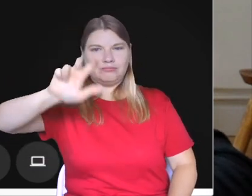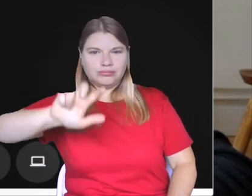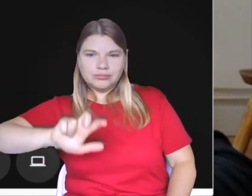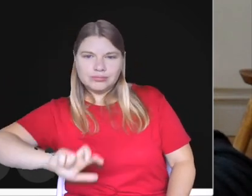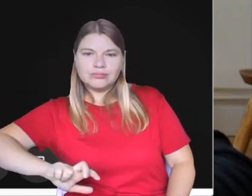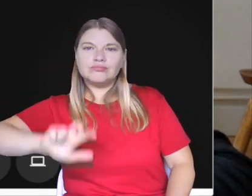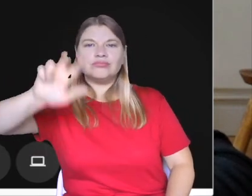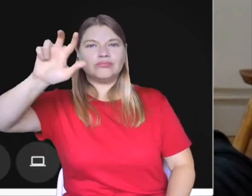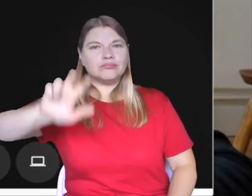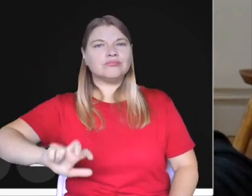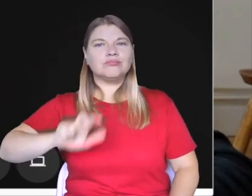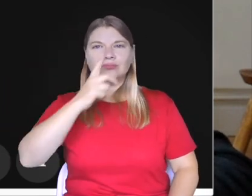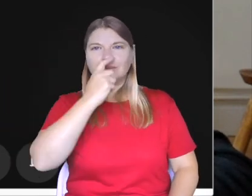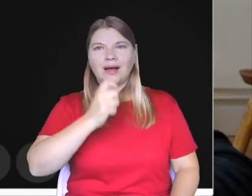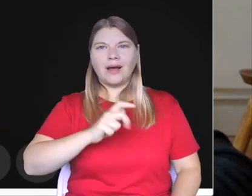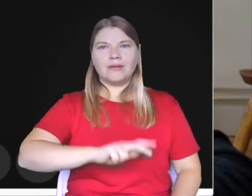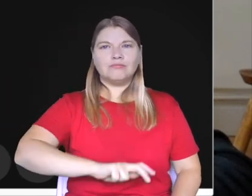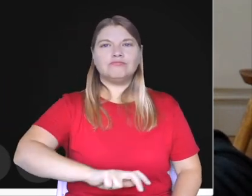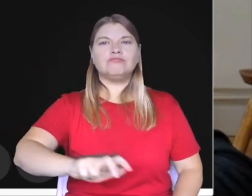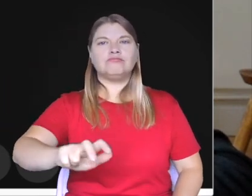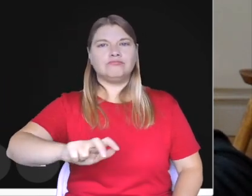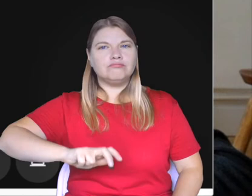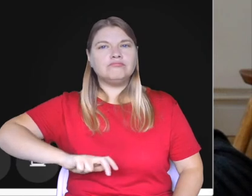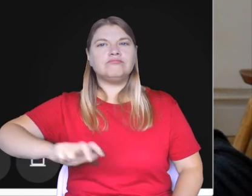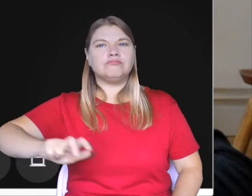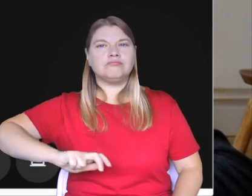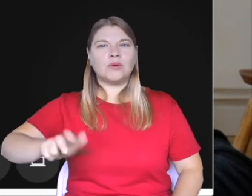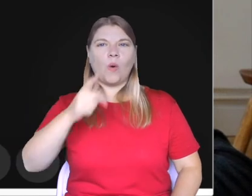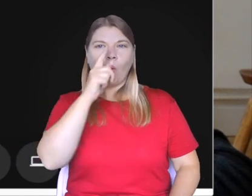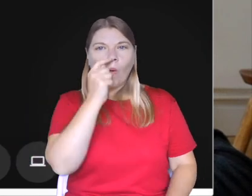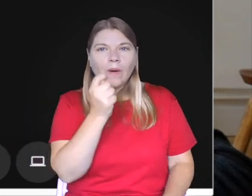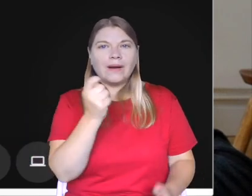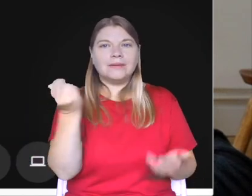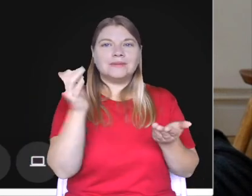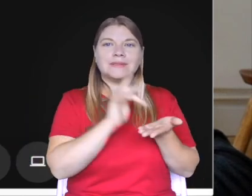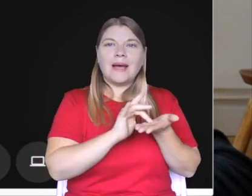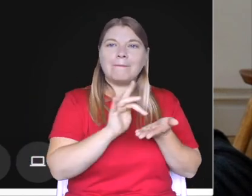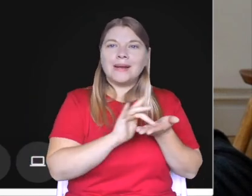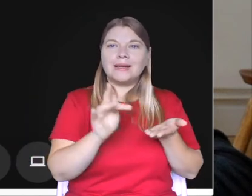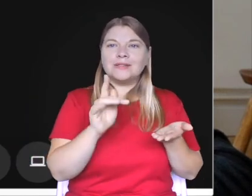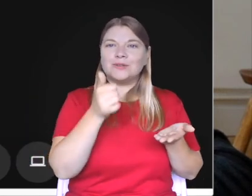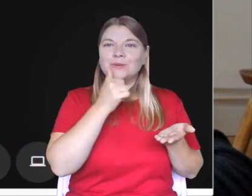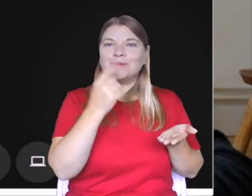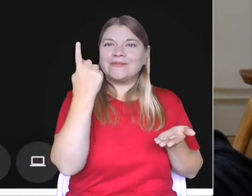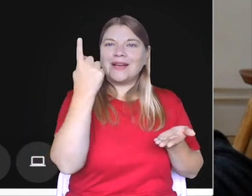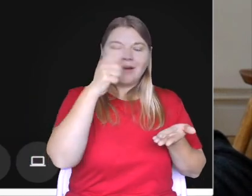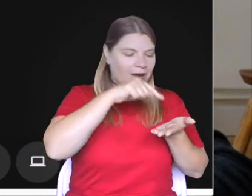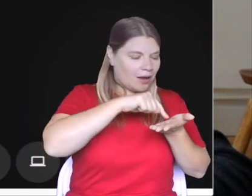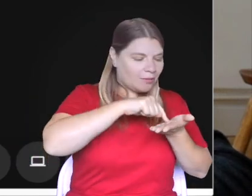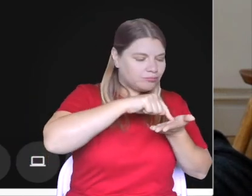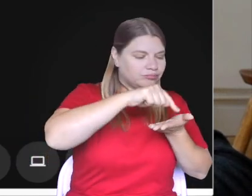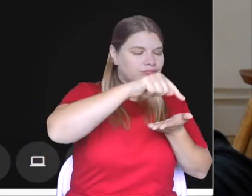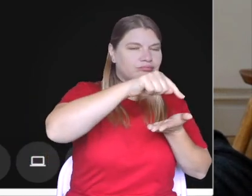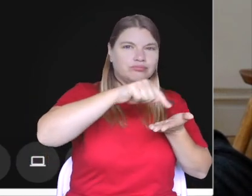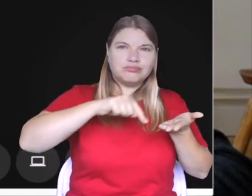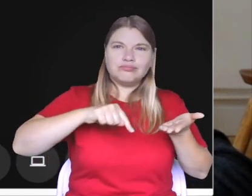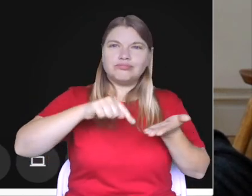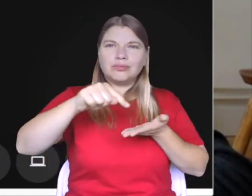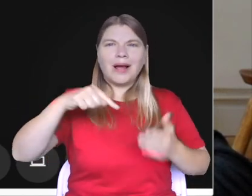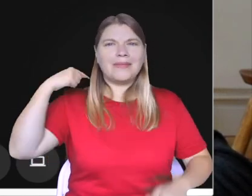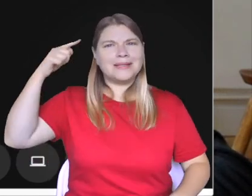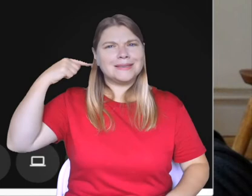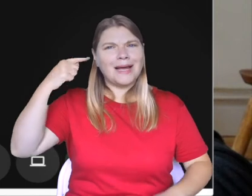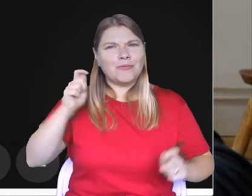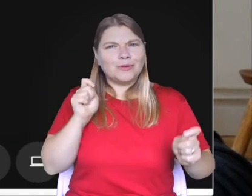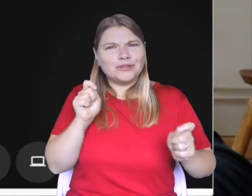screen. Or if you're using a tablet, use your finger to move up and down the screen, and it will change the sound for you. So I'm